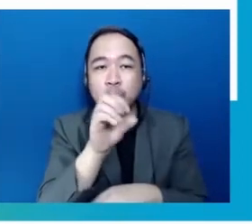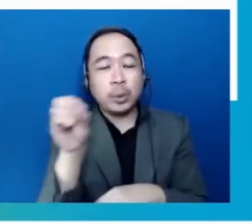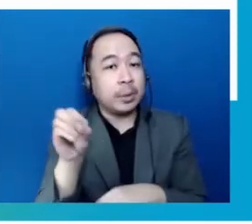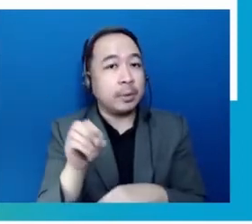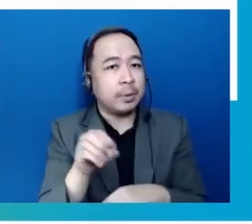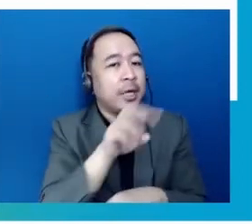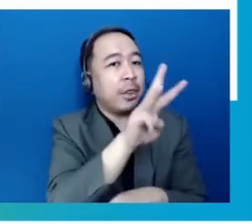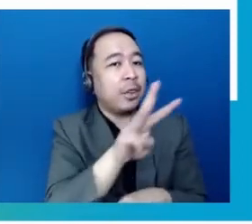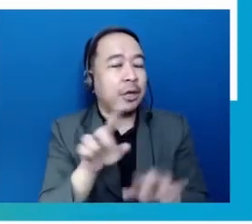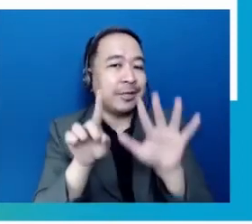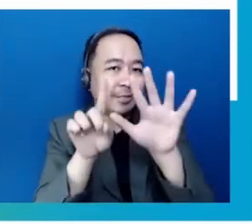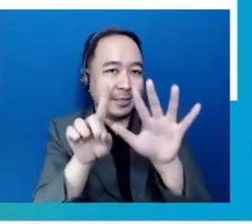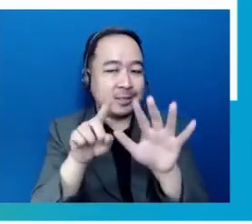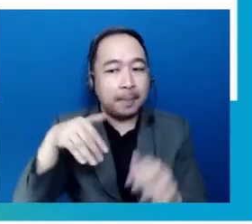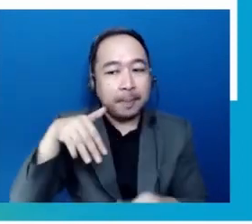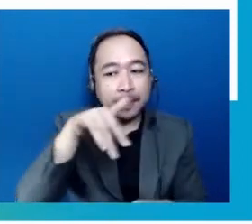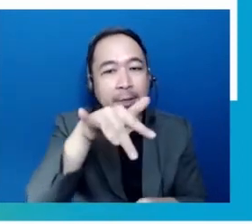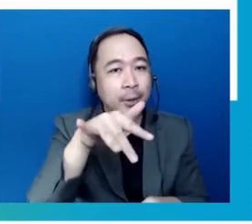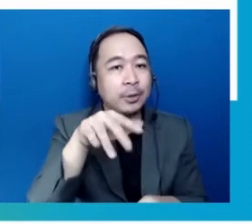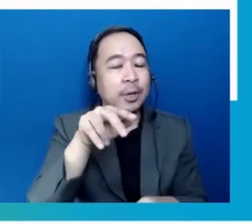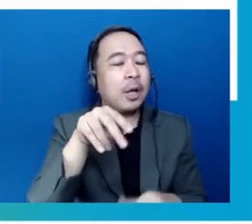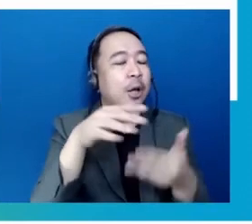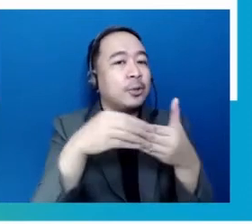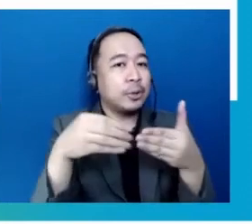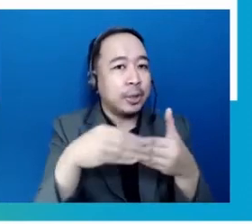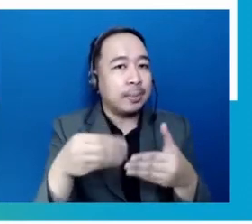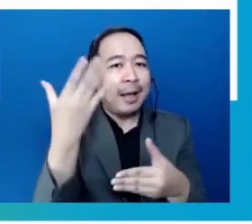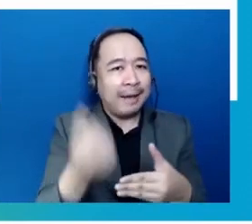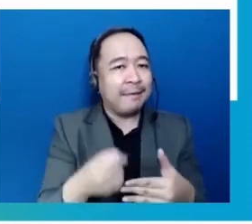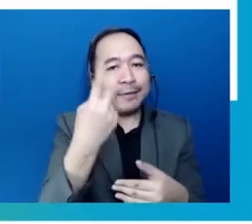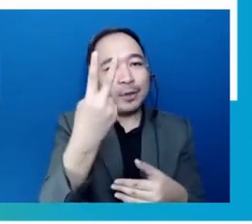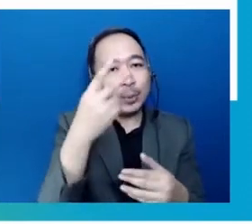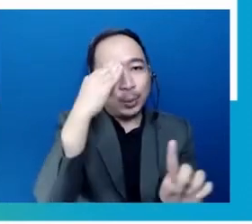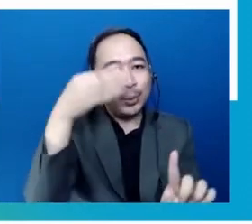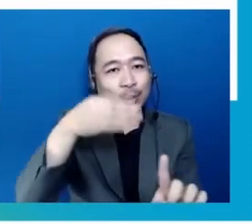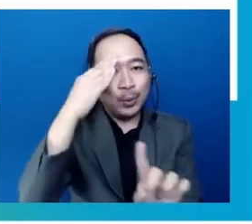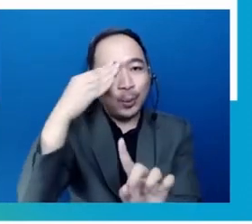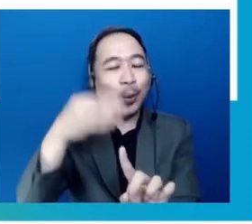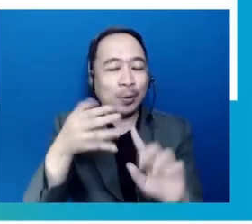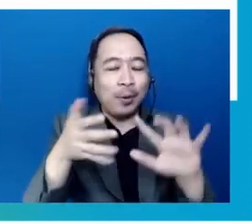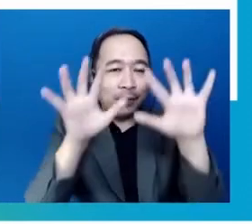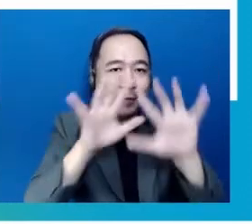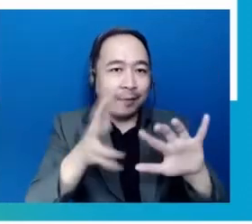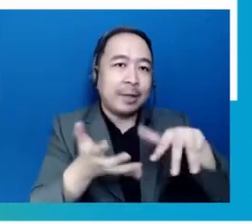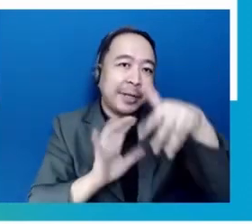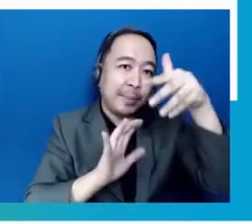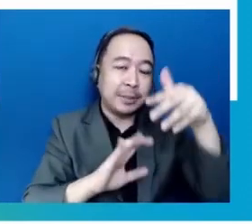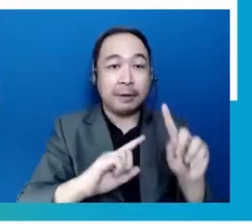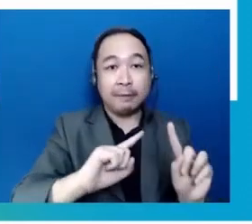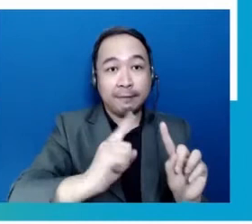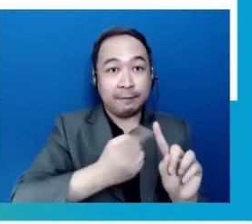$36 billion. We have two ambitious climate financing targets in Strategy 2030. One is to